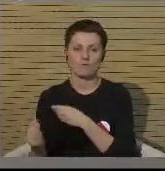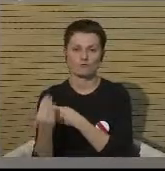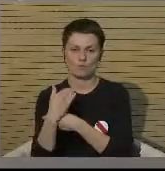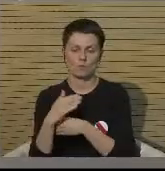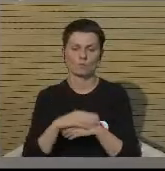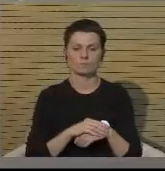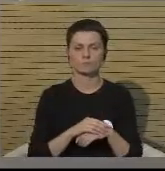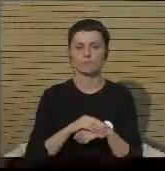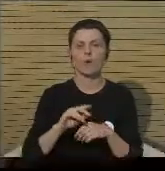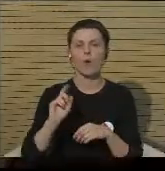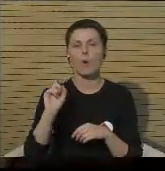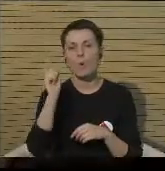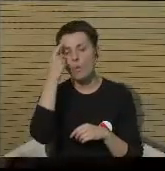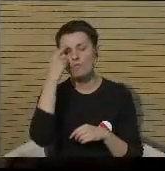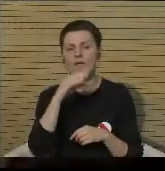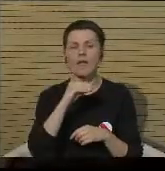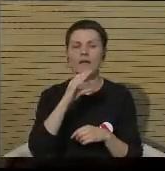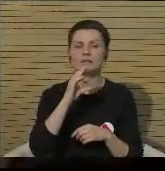countries, mostly